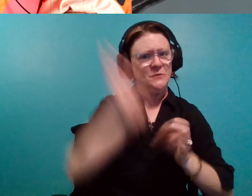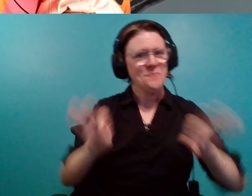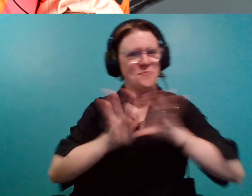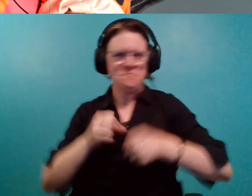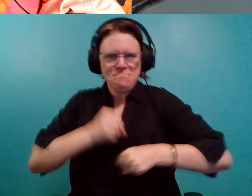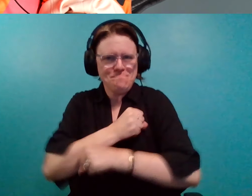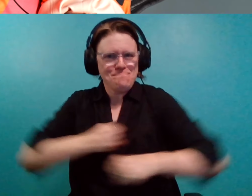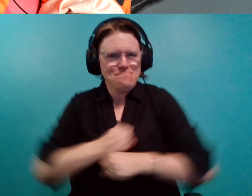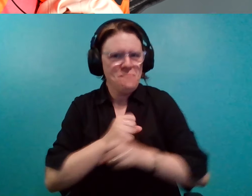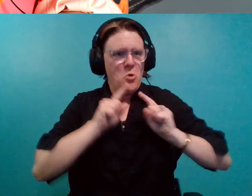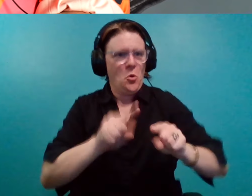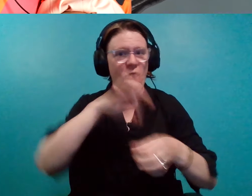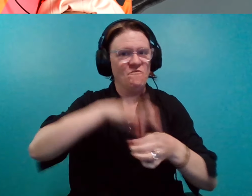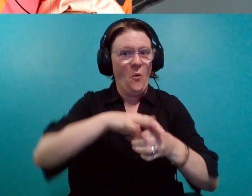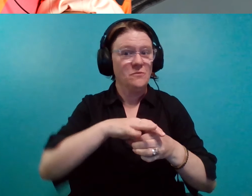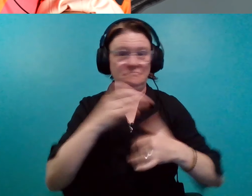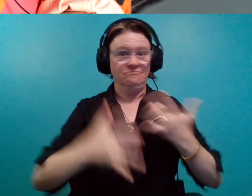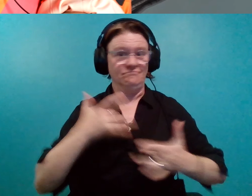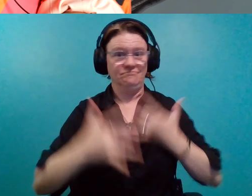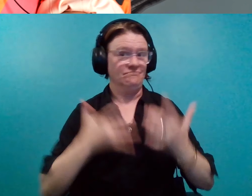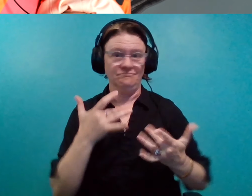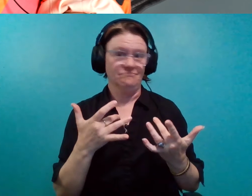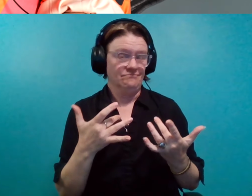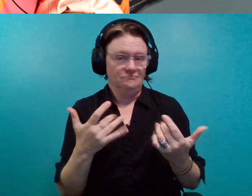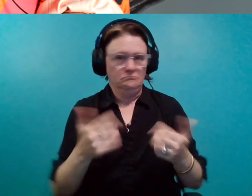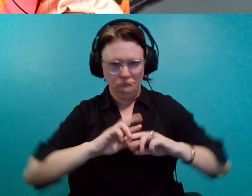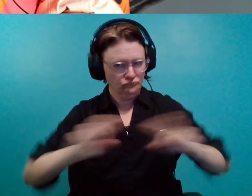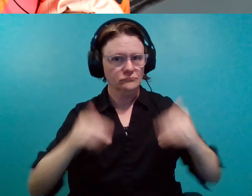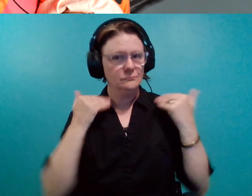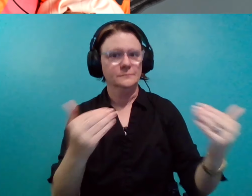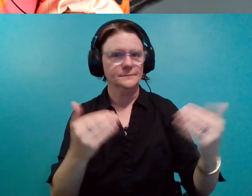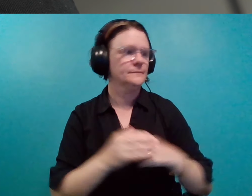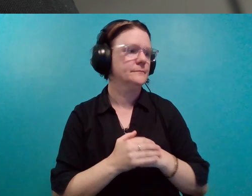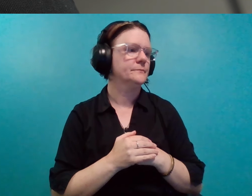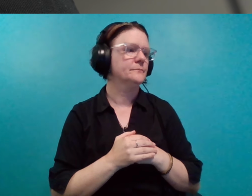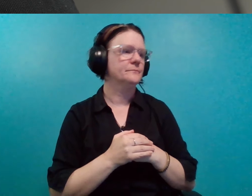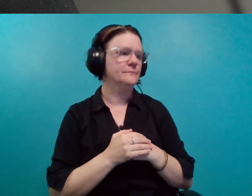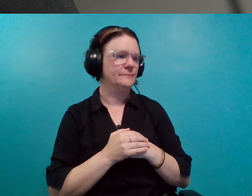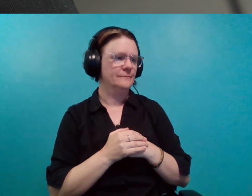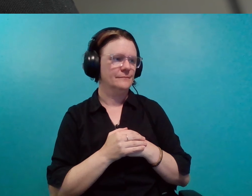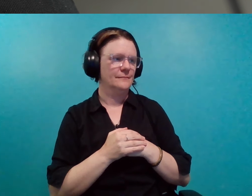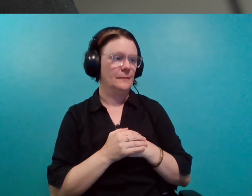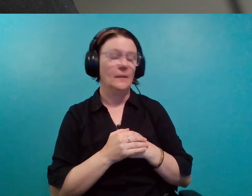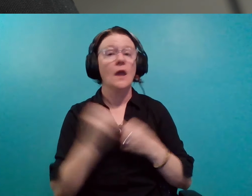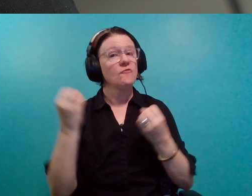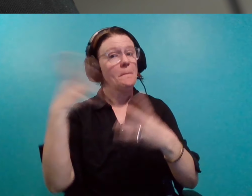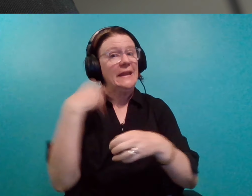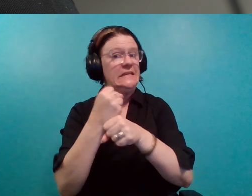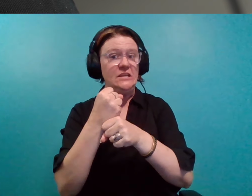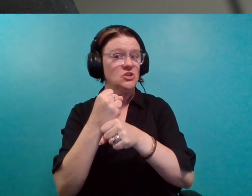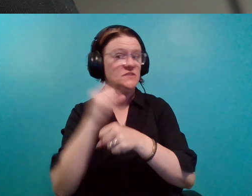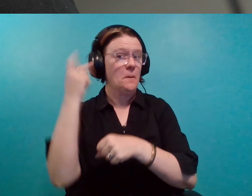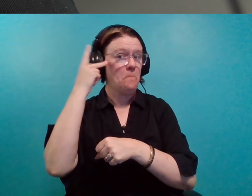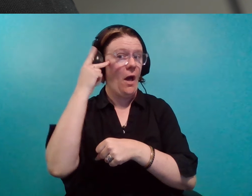my opinion matters. I'm voting. So I was totally excited from what I could remember because I'm like, finally. I buried my